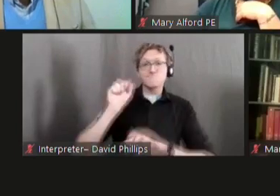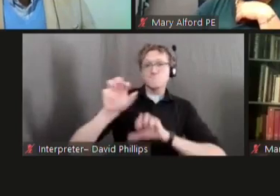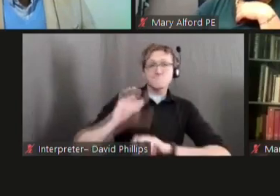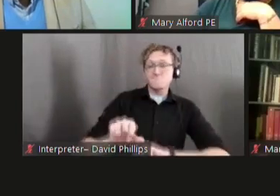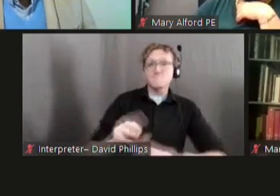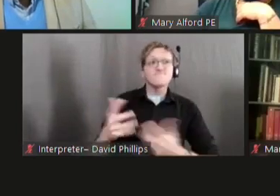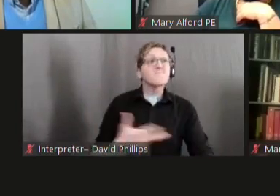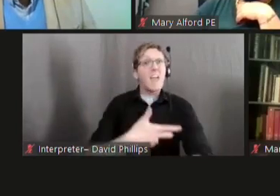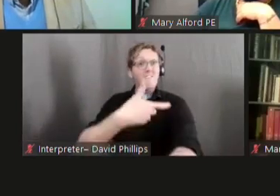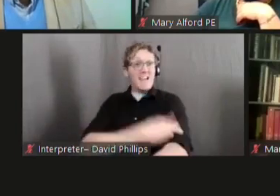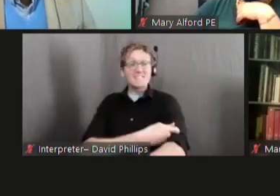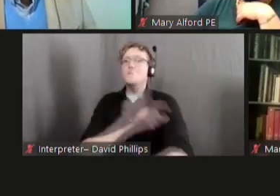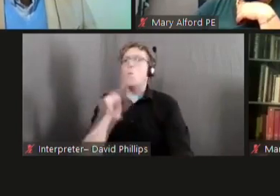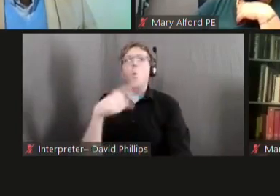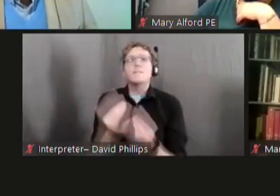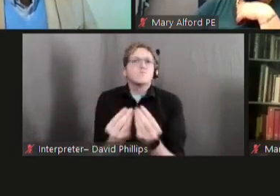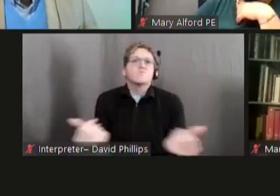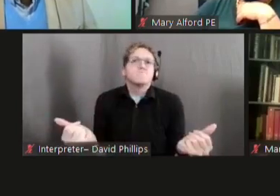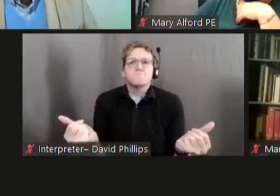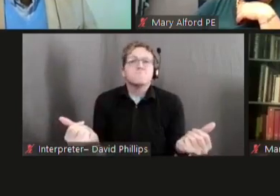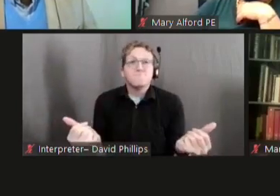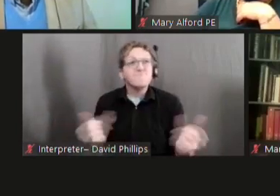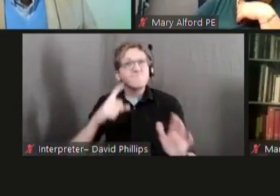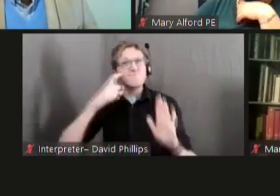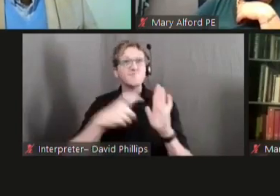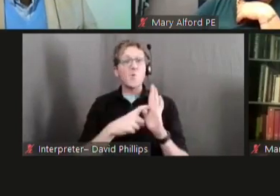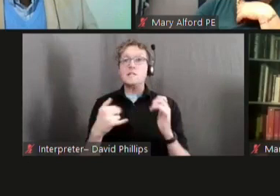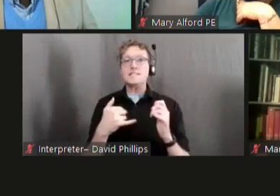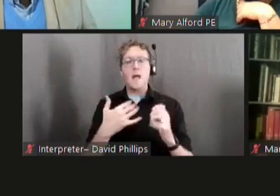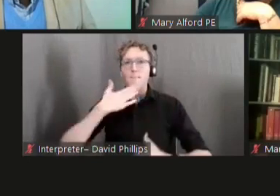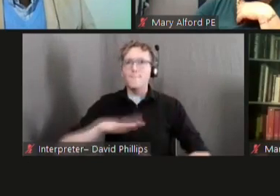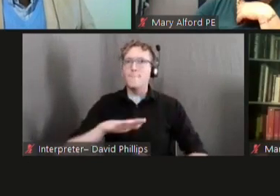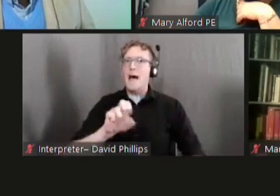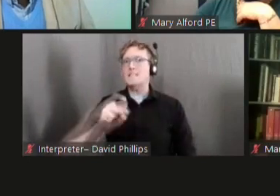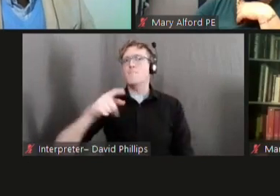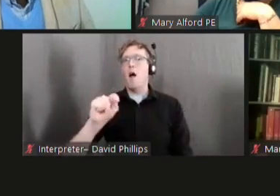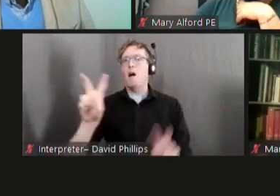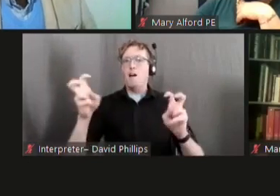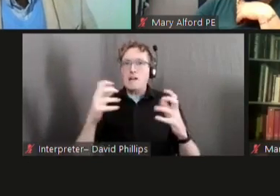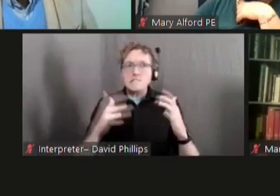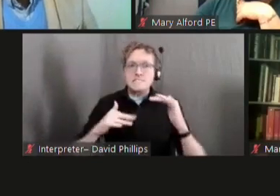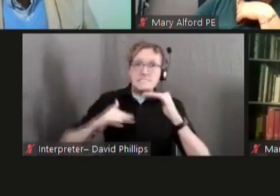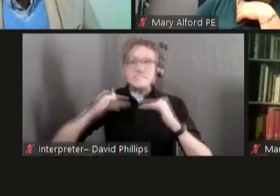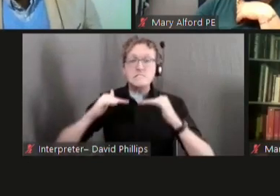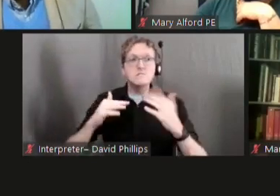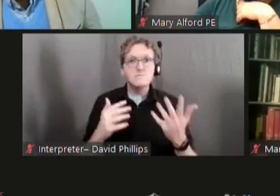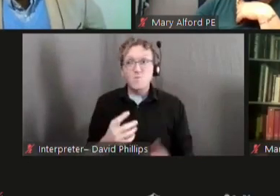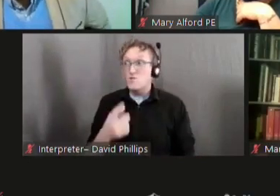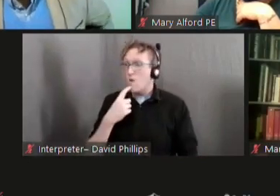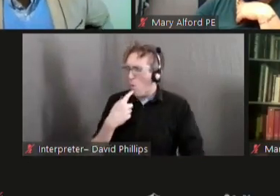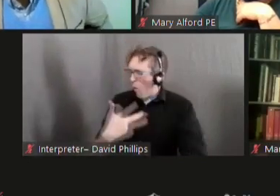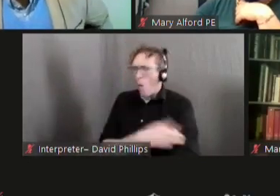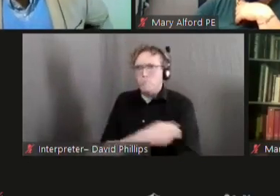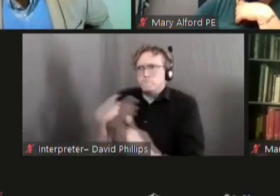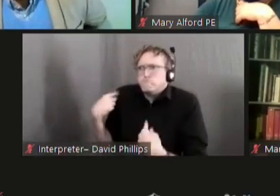of this. And as you can see, we're in a bind and we're in a bad spot. You can say, well, vaccines have been available. If they're so effective, why are we